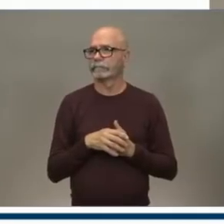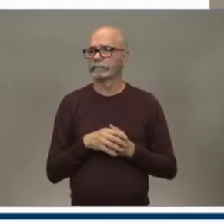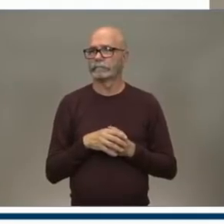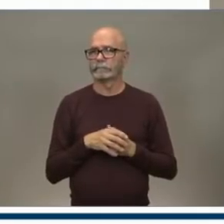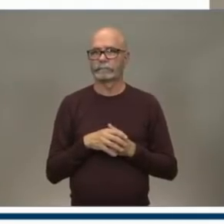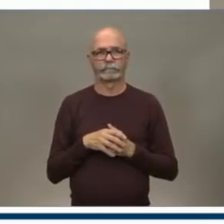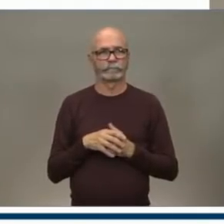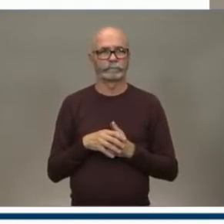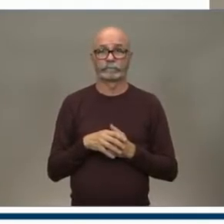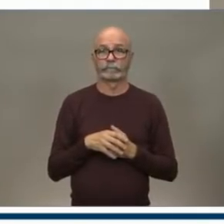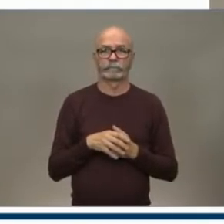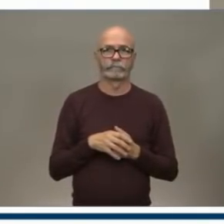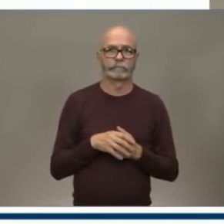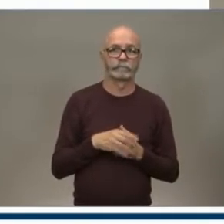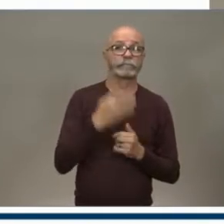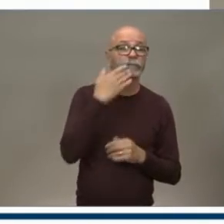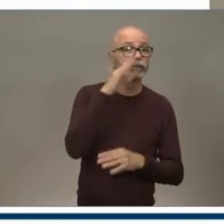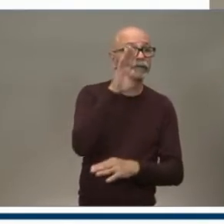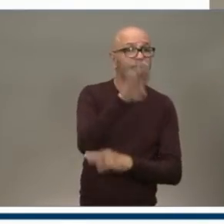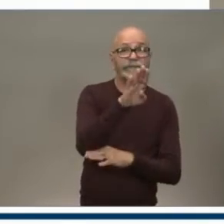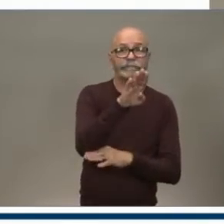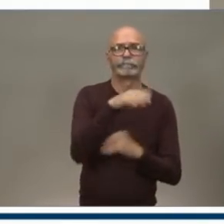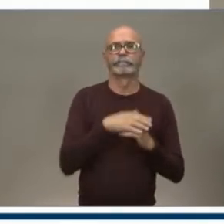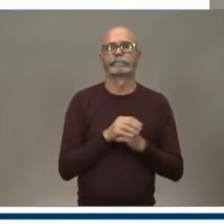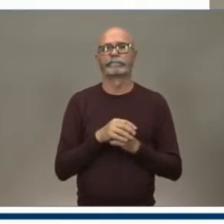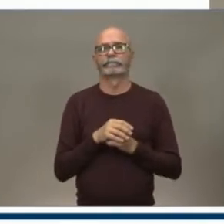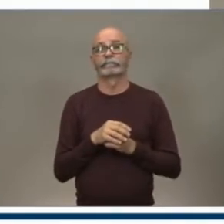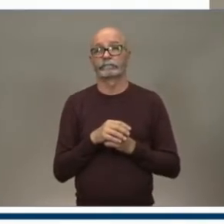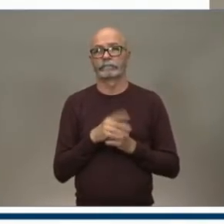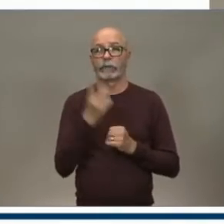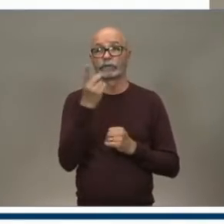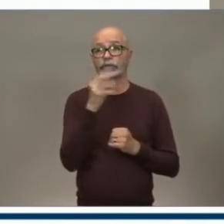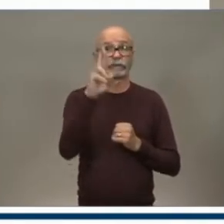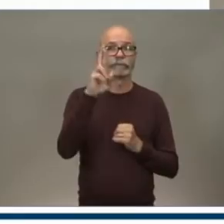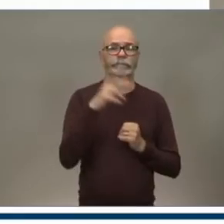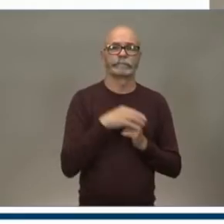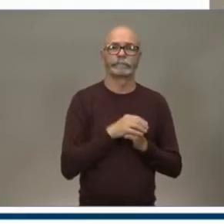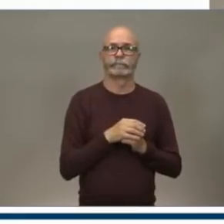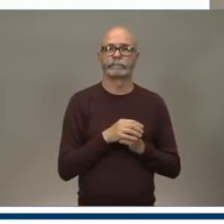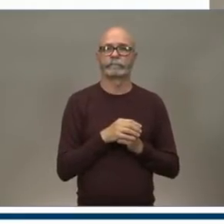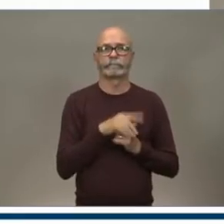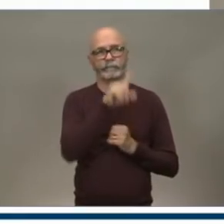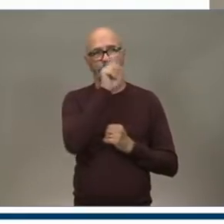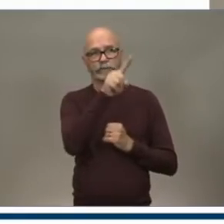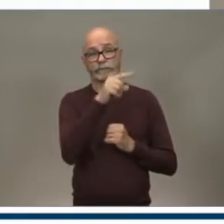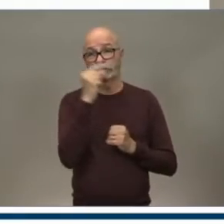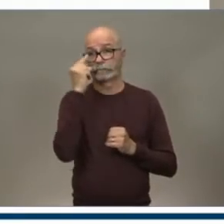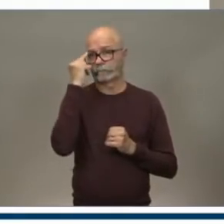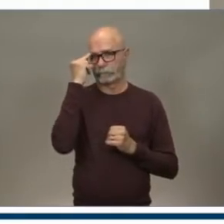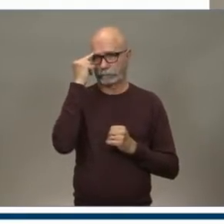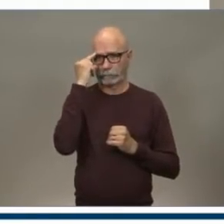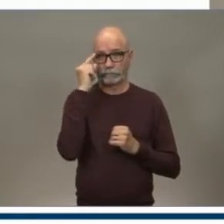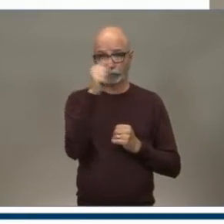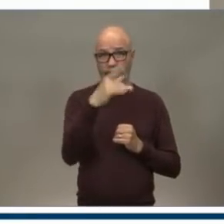Good afternoon, gentlemen. I just wondered, Dr. Strang, how close are we to reimposing restrictions,